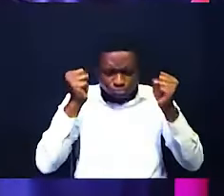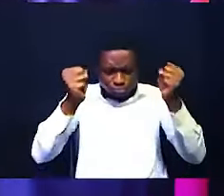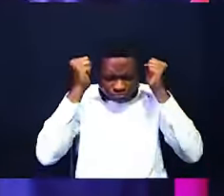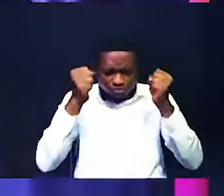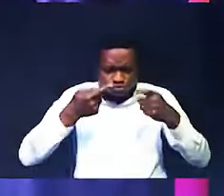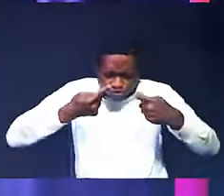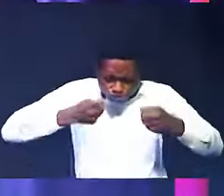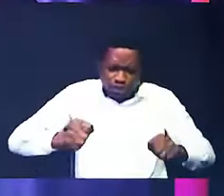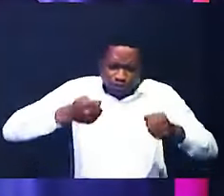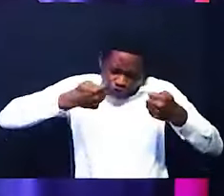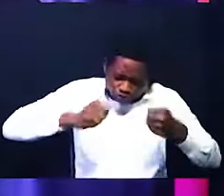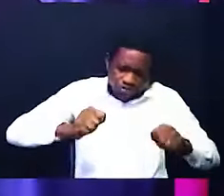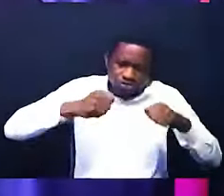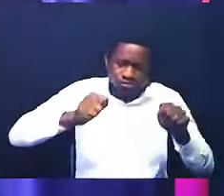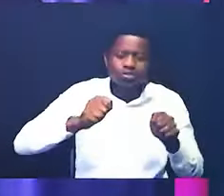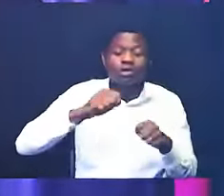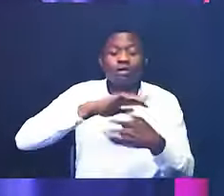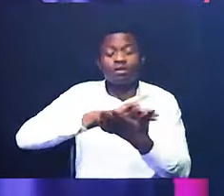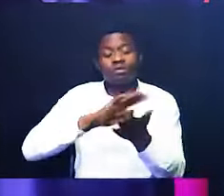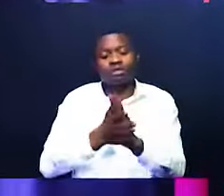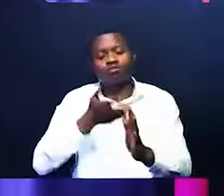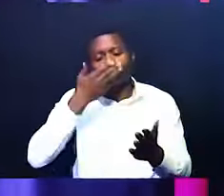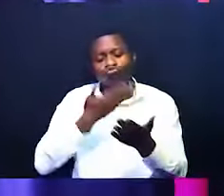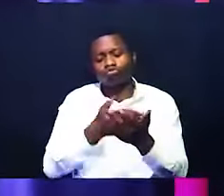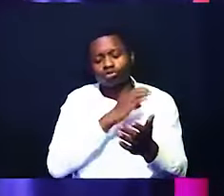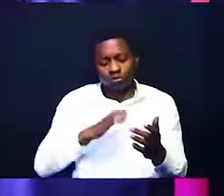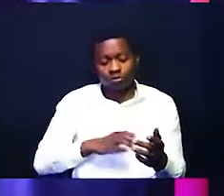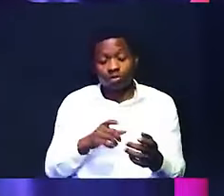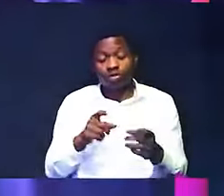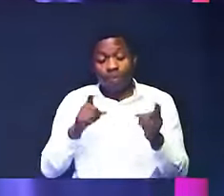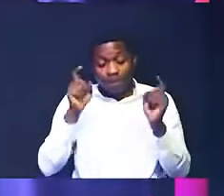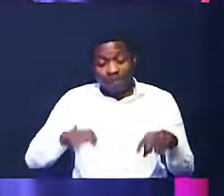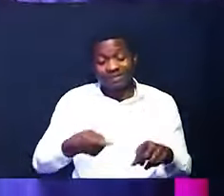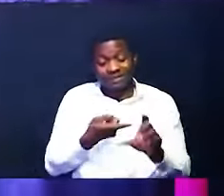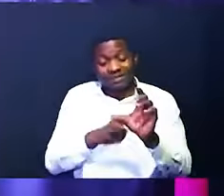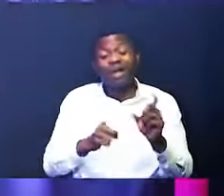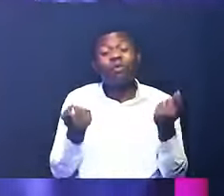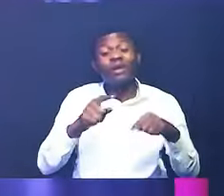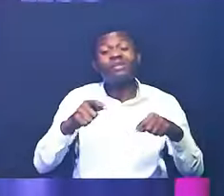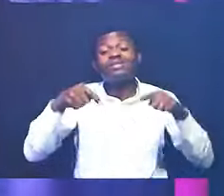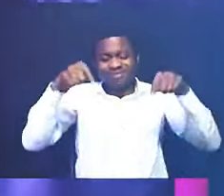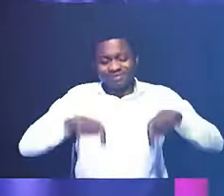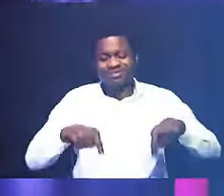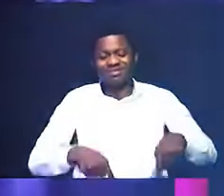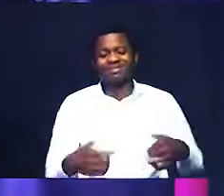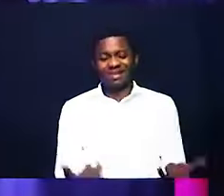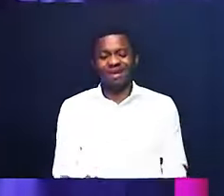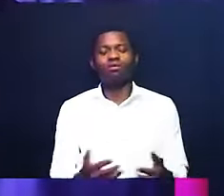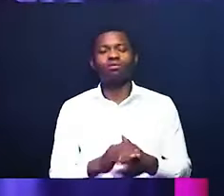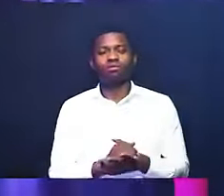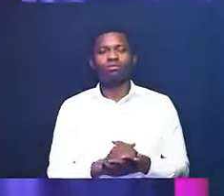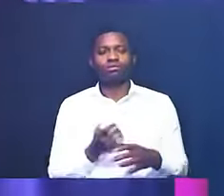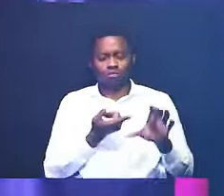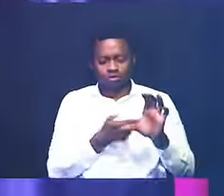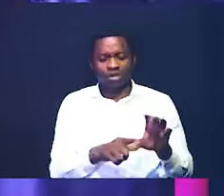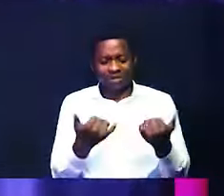make a decision. And I want to encourage you that start it today.